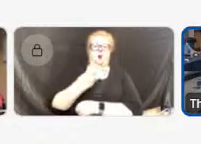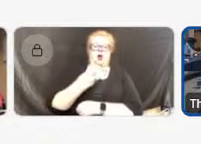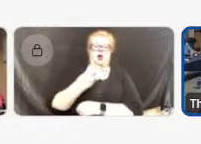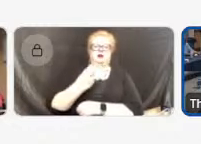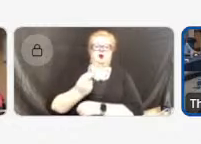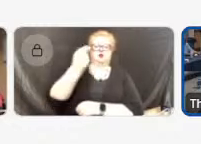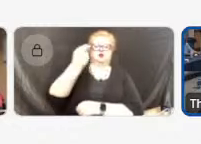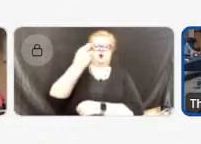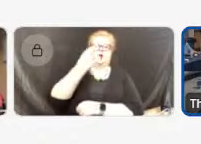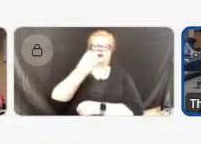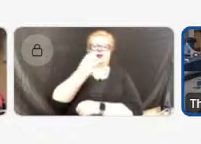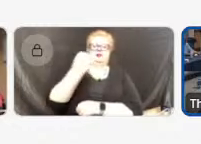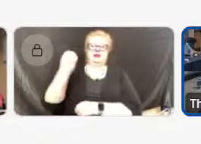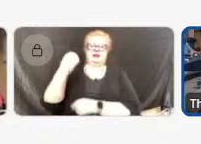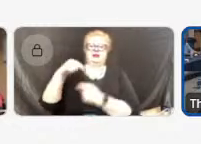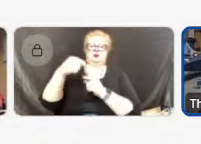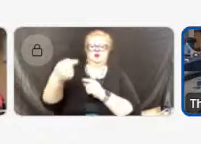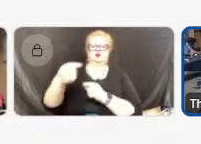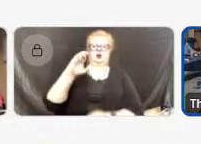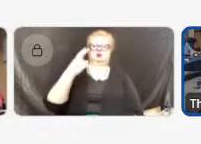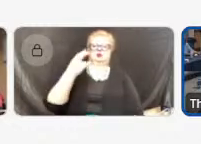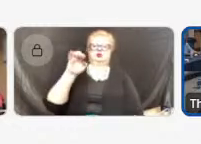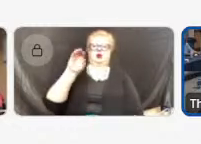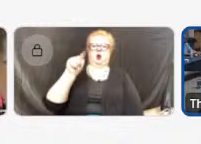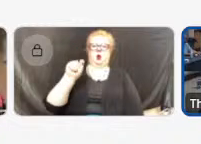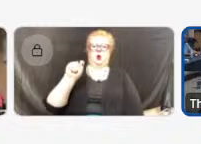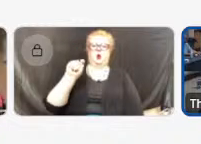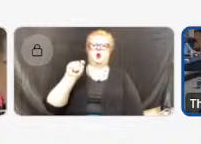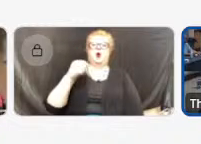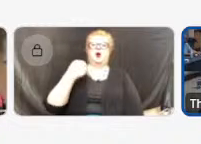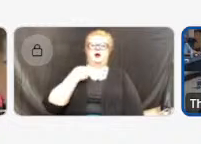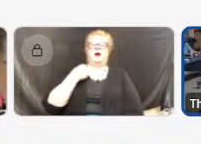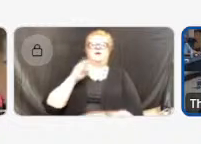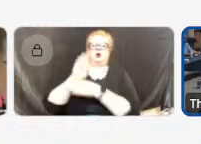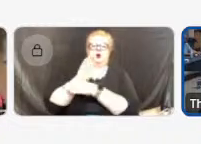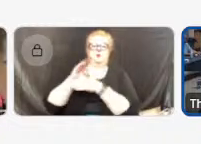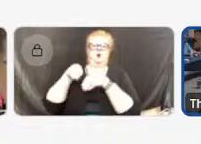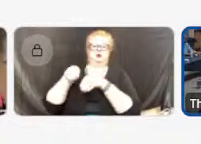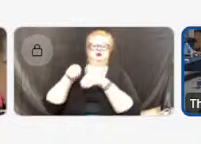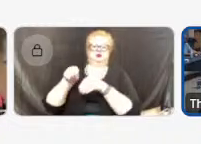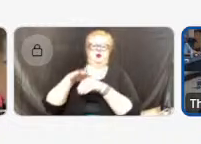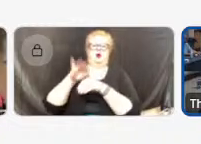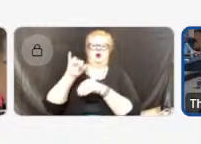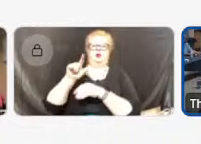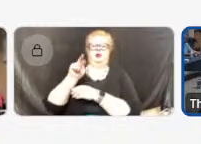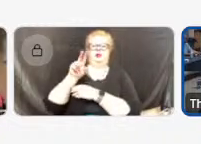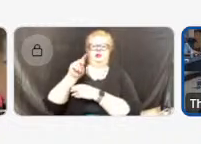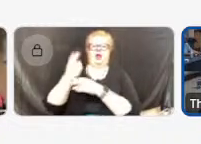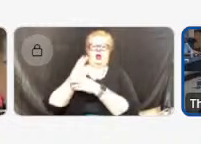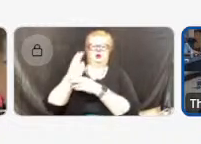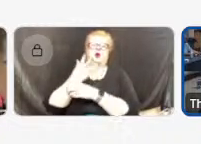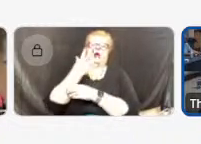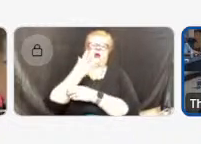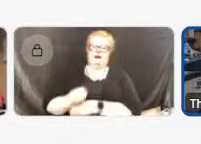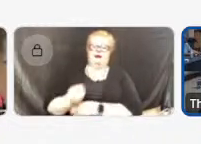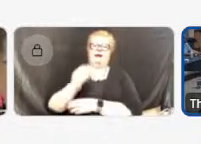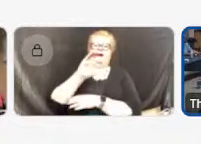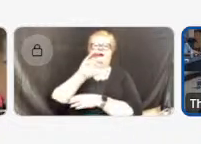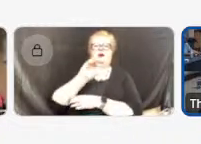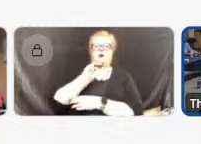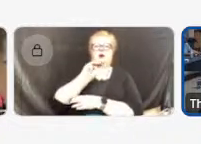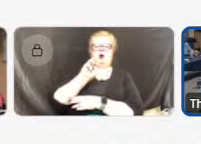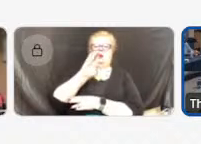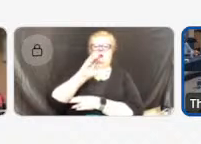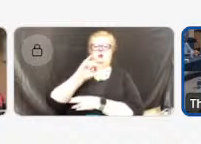to the east across Chico Road. There's commercial on the land use plan, and there's commercial zoning in place. The primary